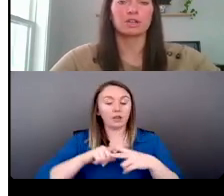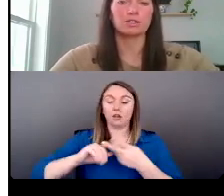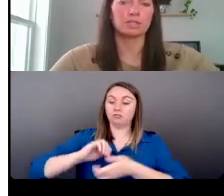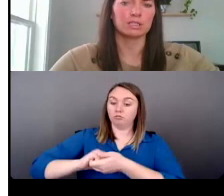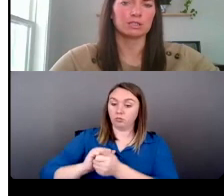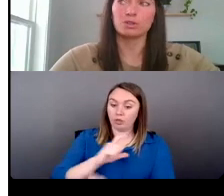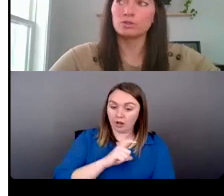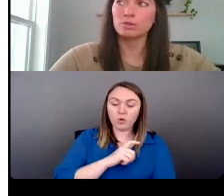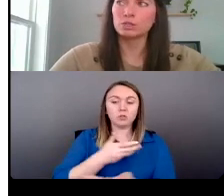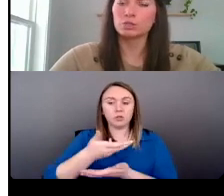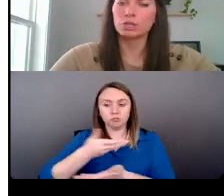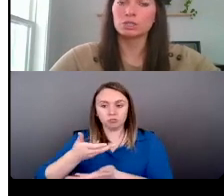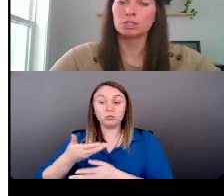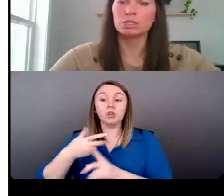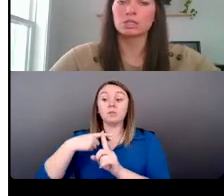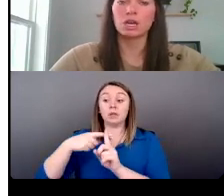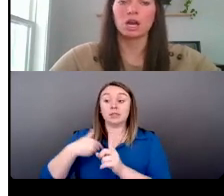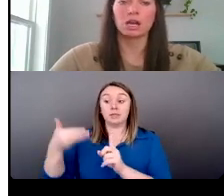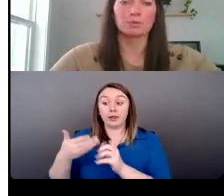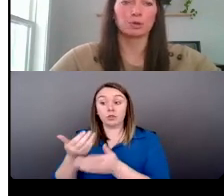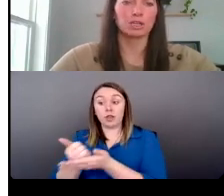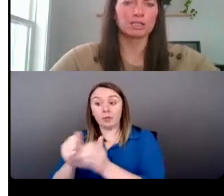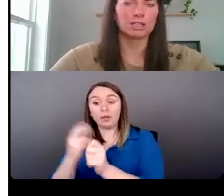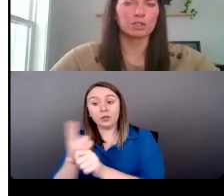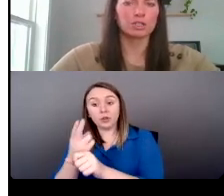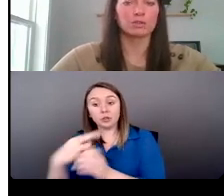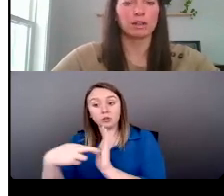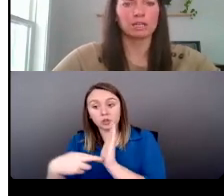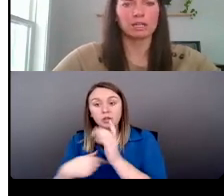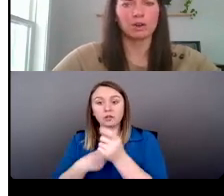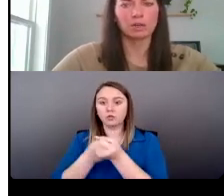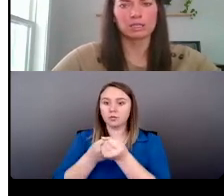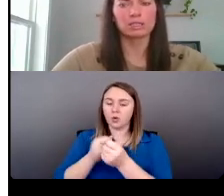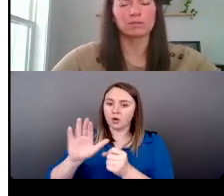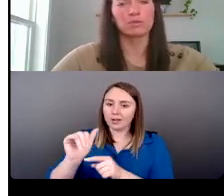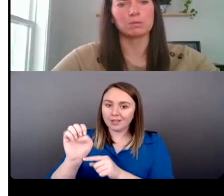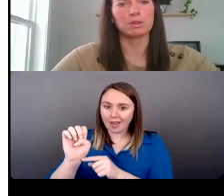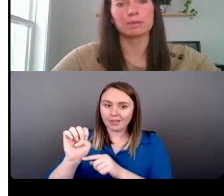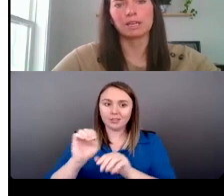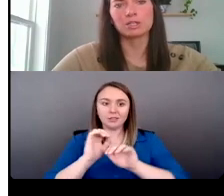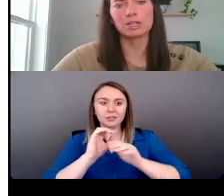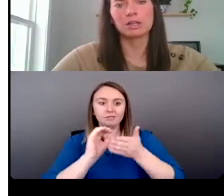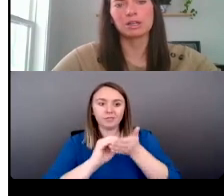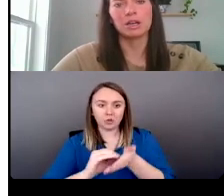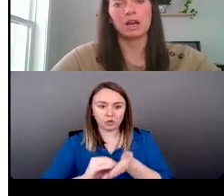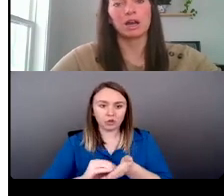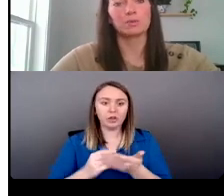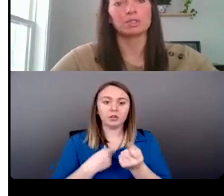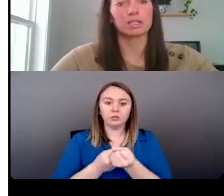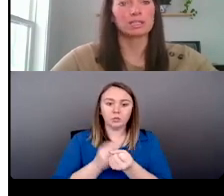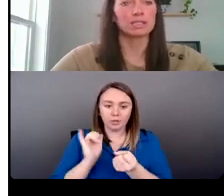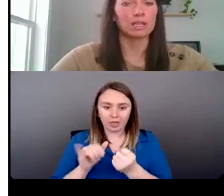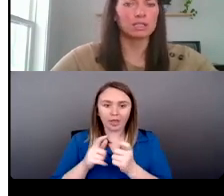also there to assist with user registrations. I support case entries, so validating all cases and moving them to publication. And